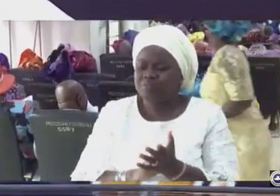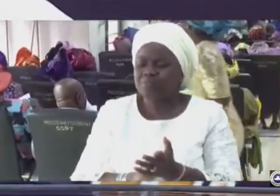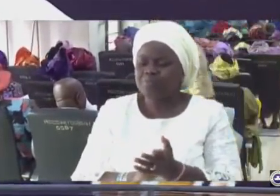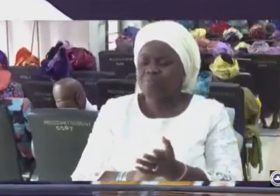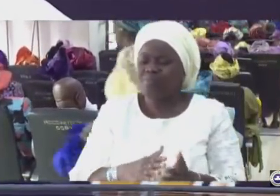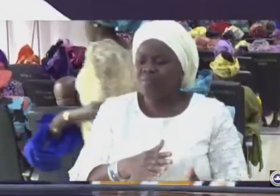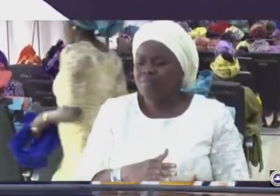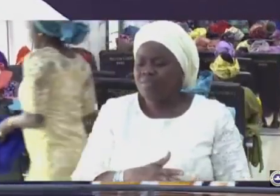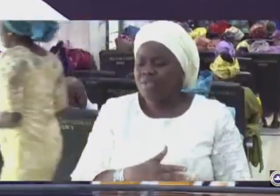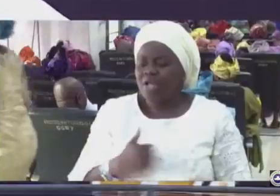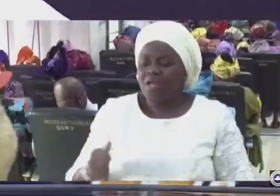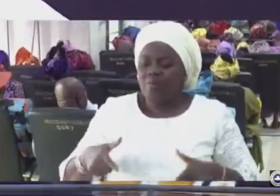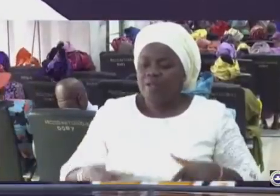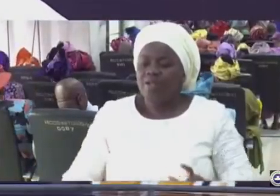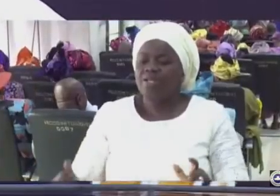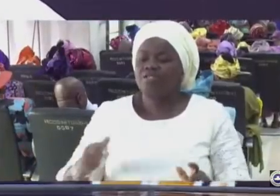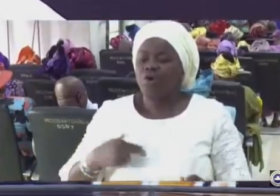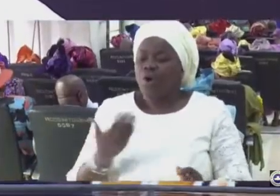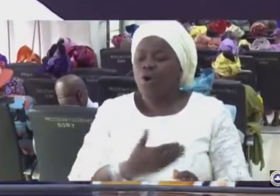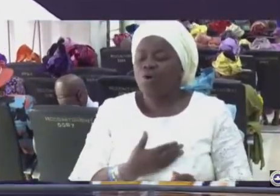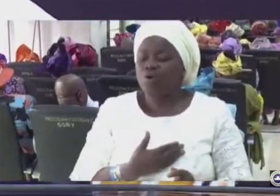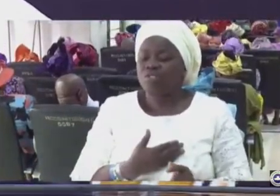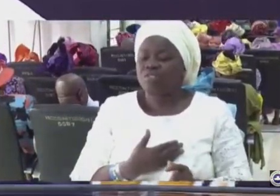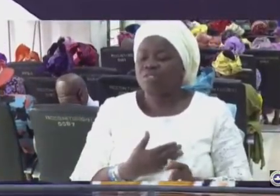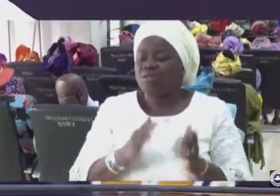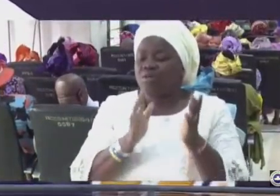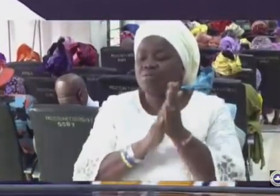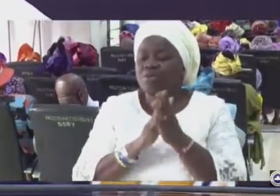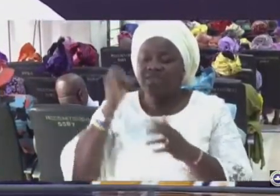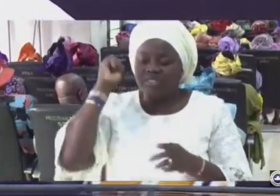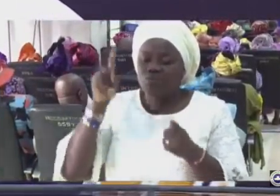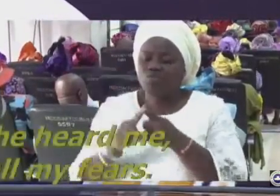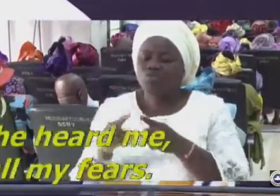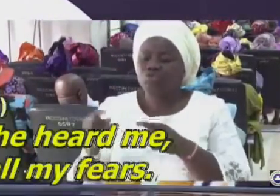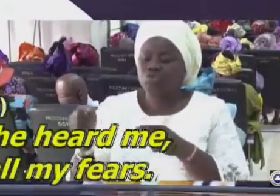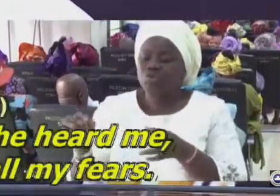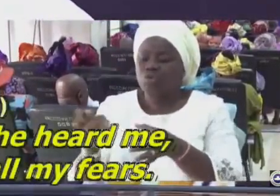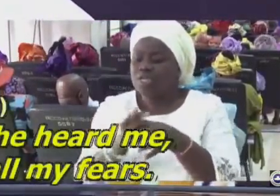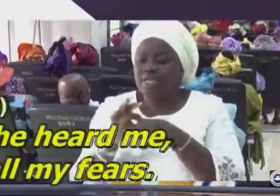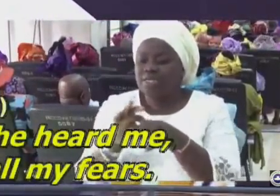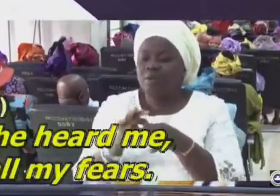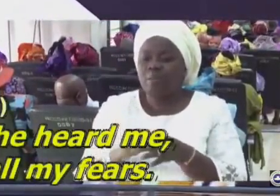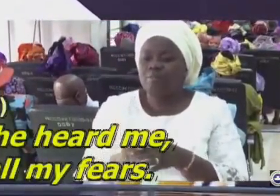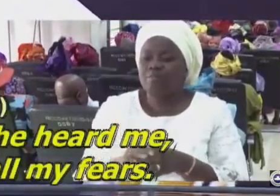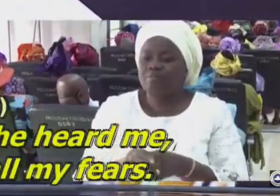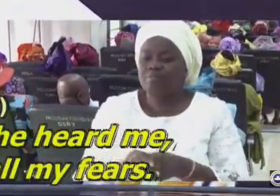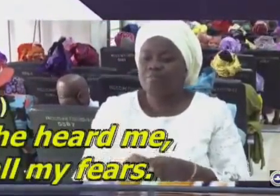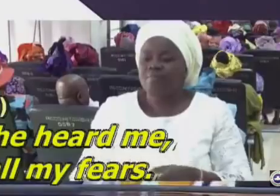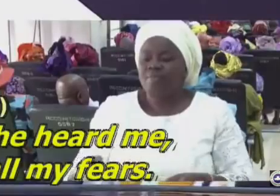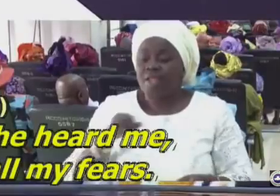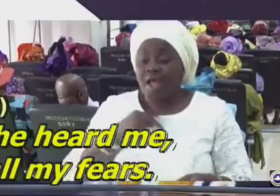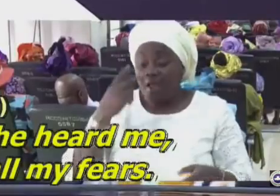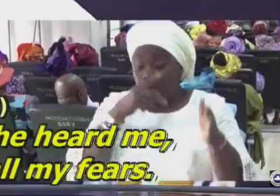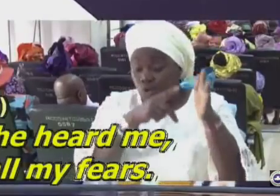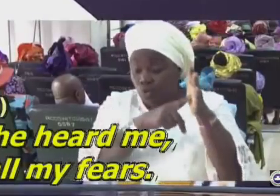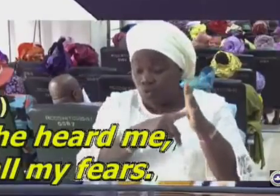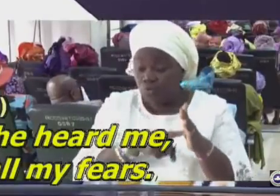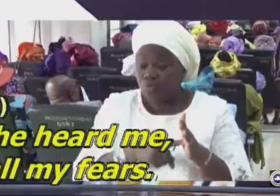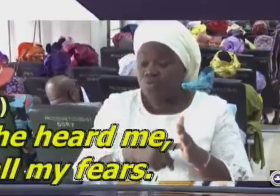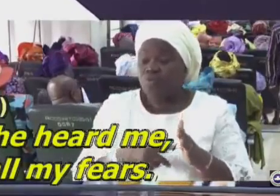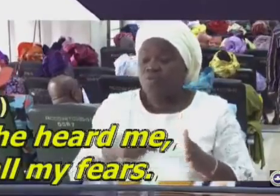together. I sought the Lord, and he heard me, and delivered me from all